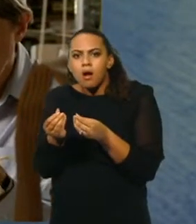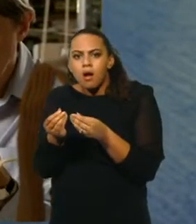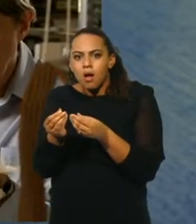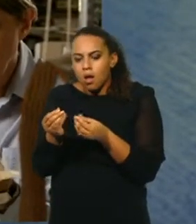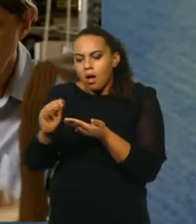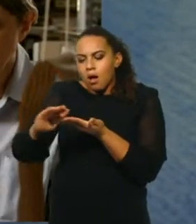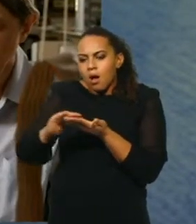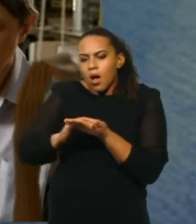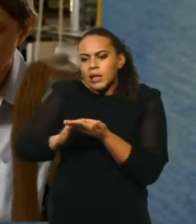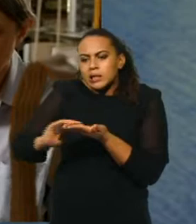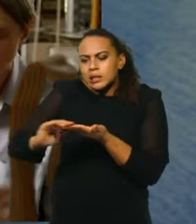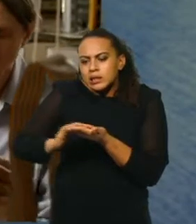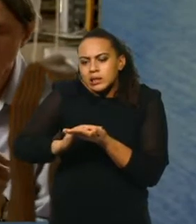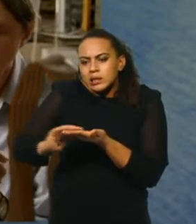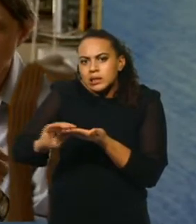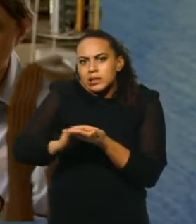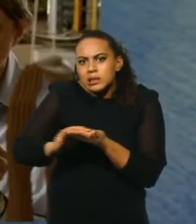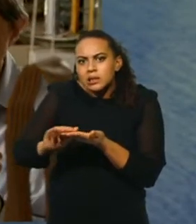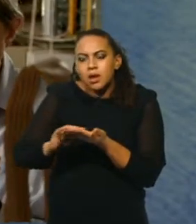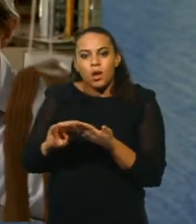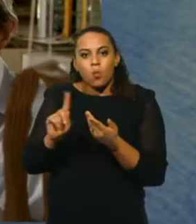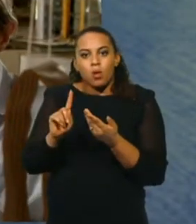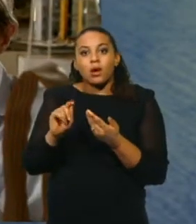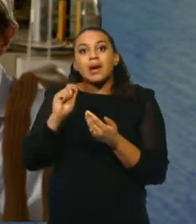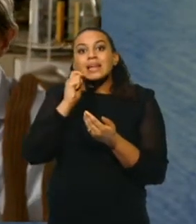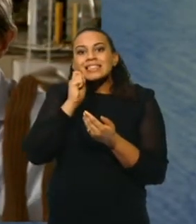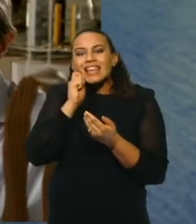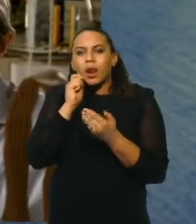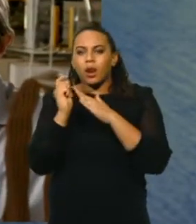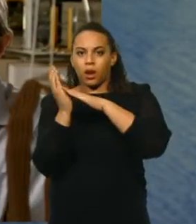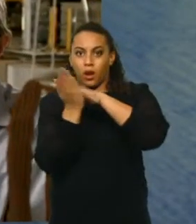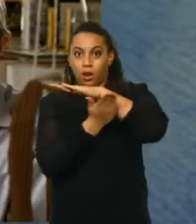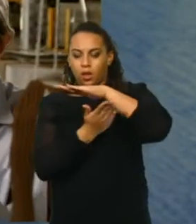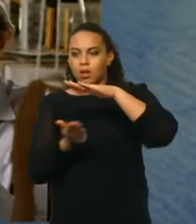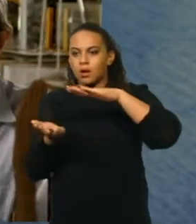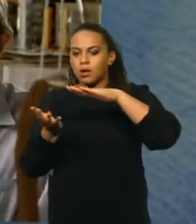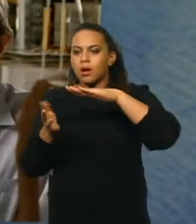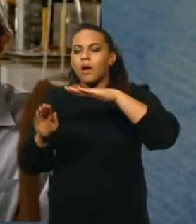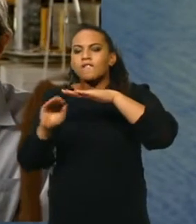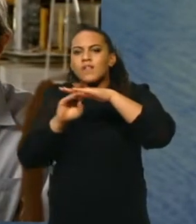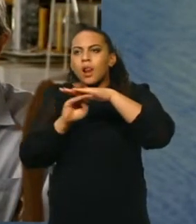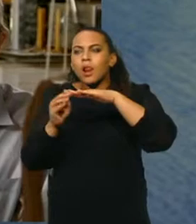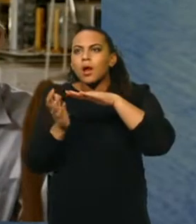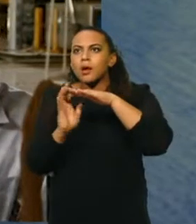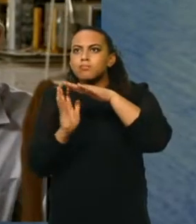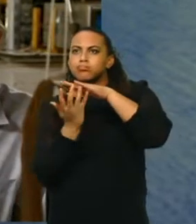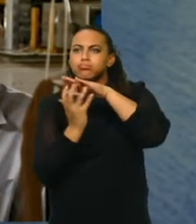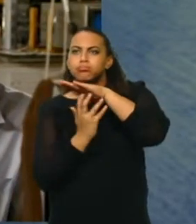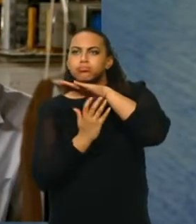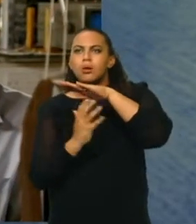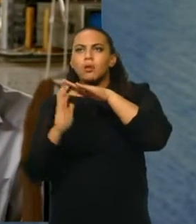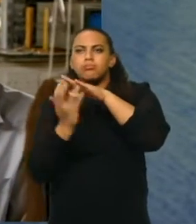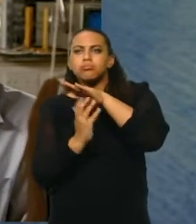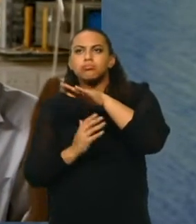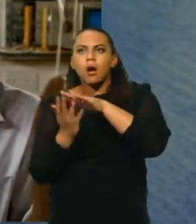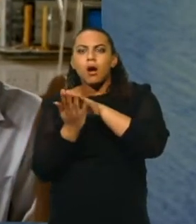the interaction with the surface deforms the skin and vibrations travel through the tissue underneath to the underlying